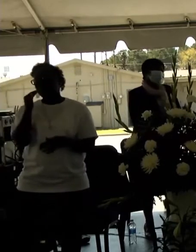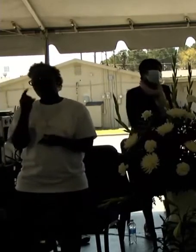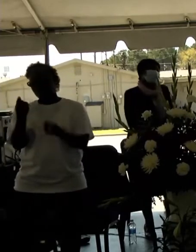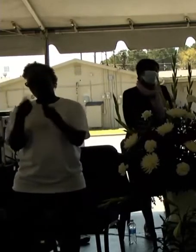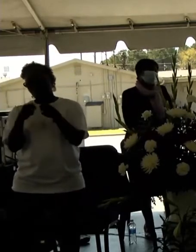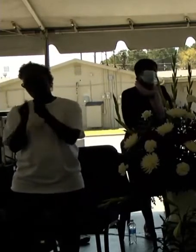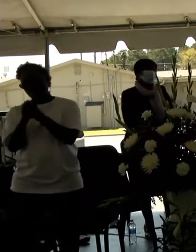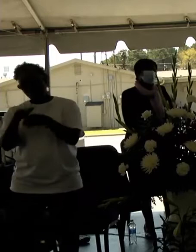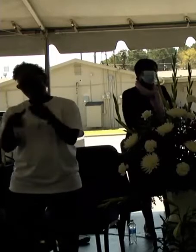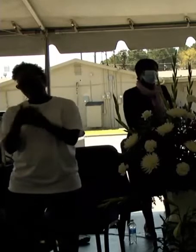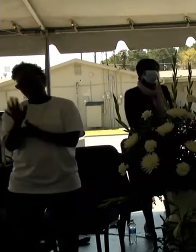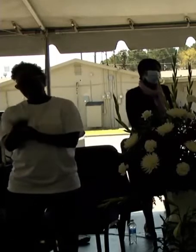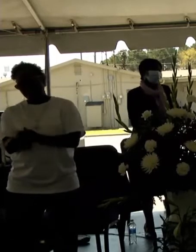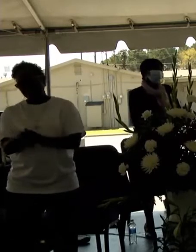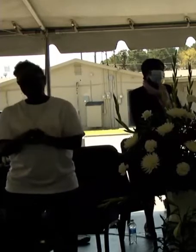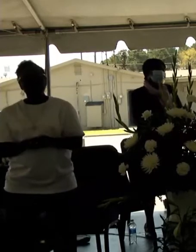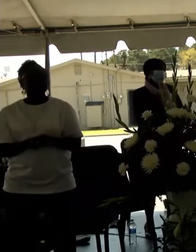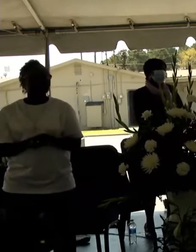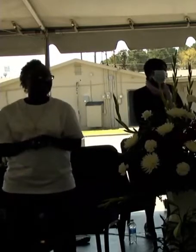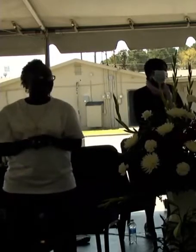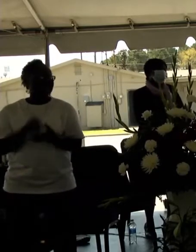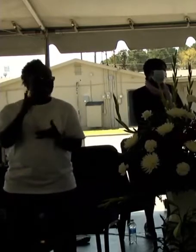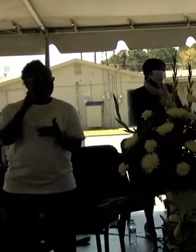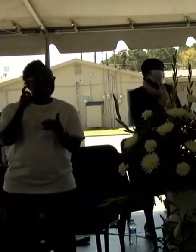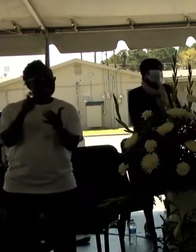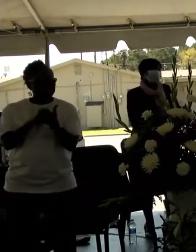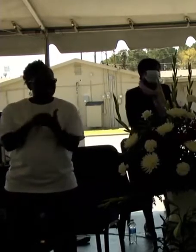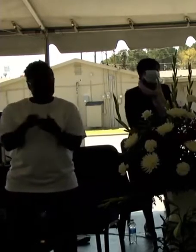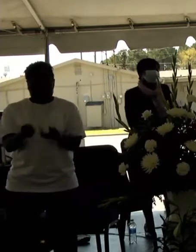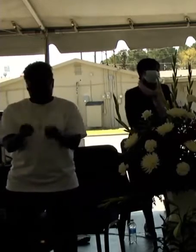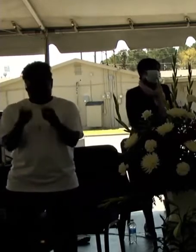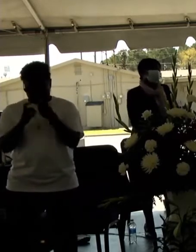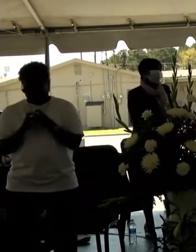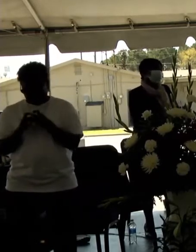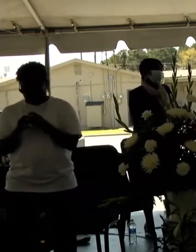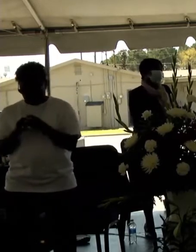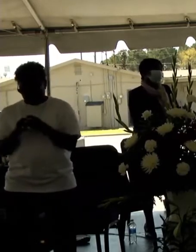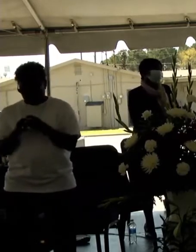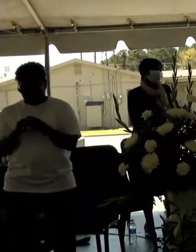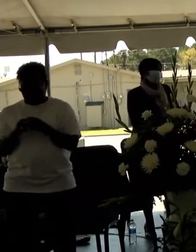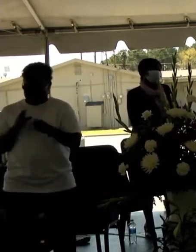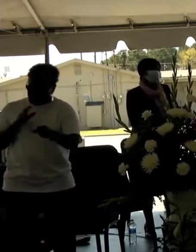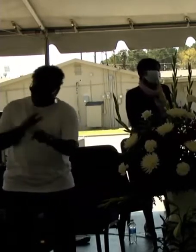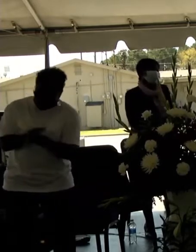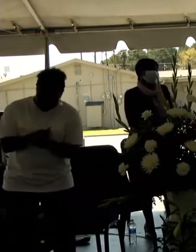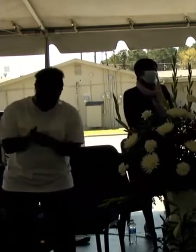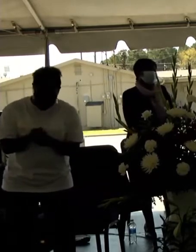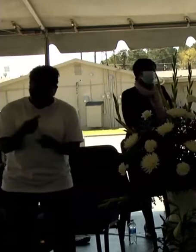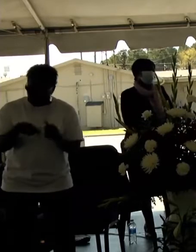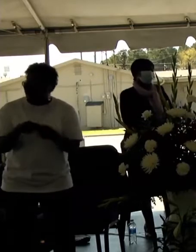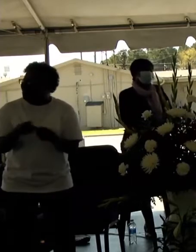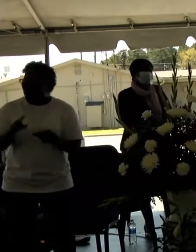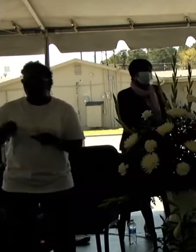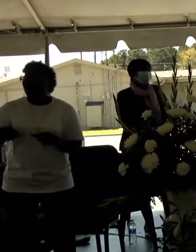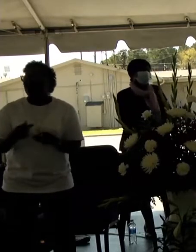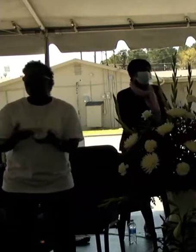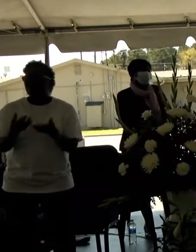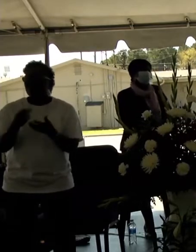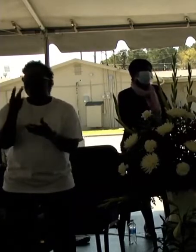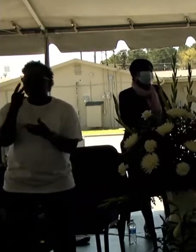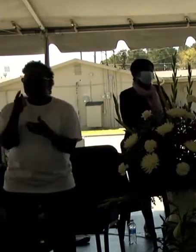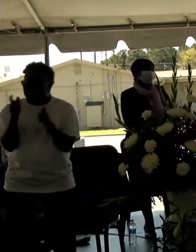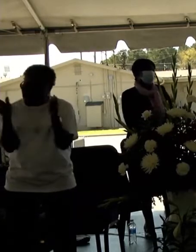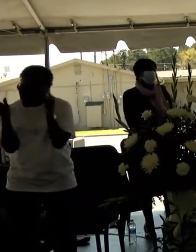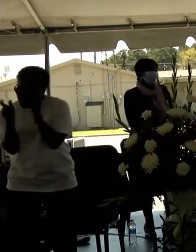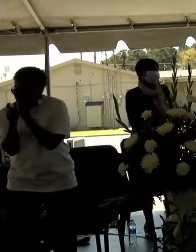with all of that. Notice they gave me the complete package when I was just trying to see the small